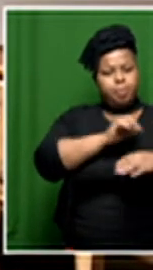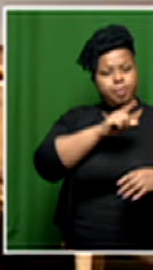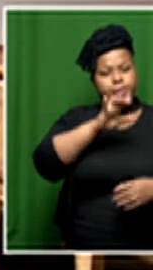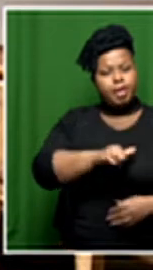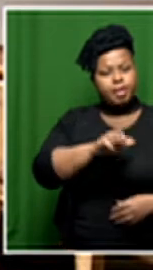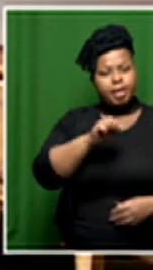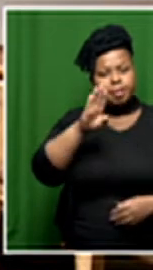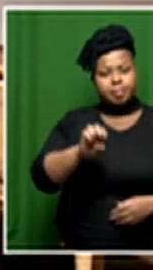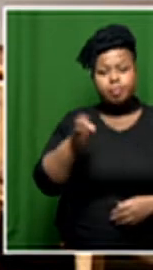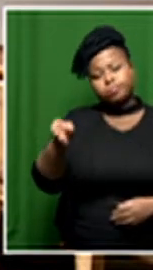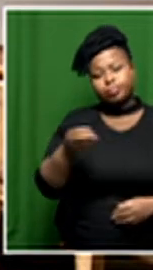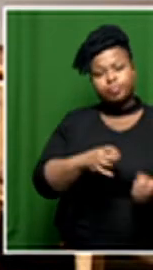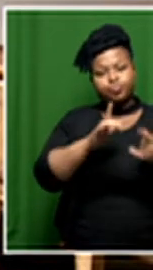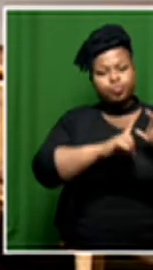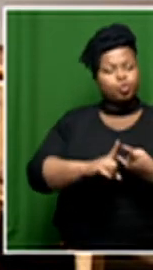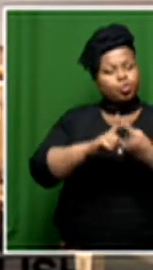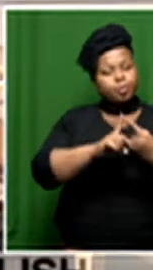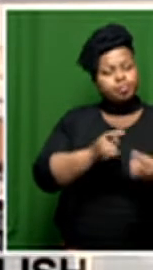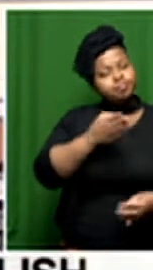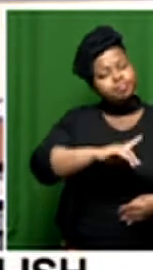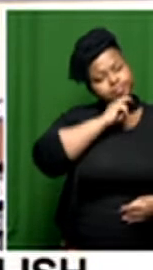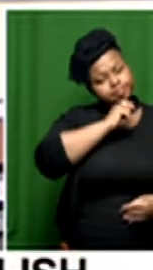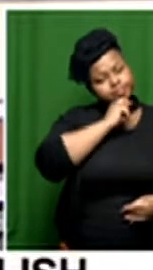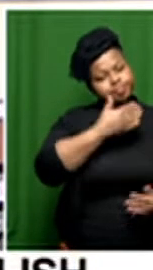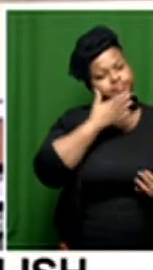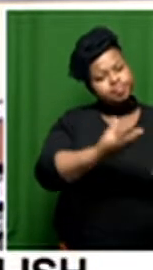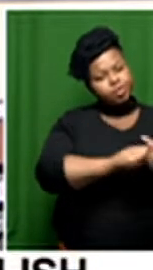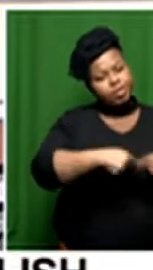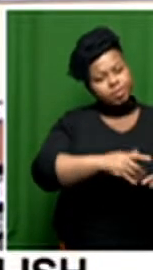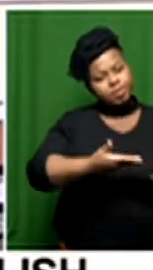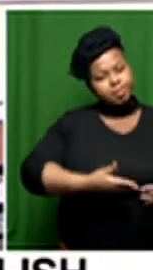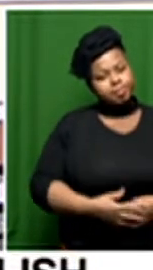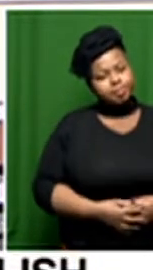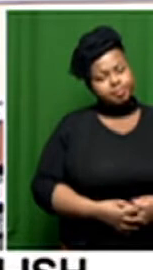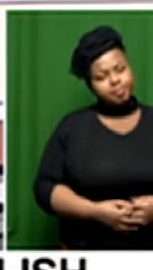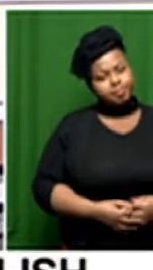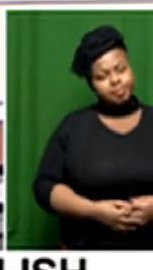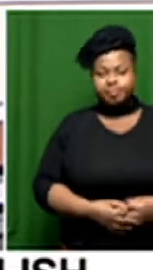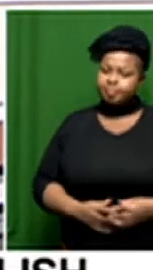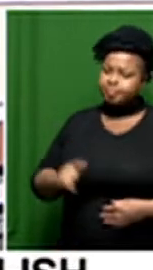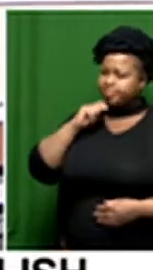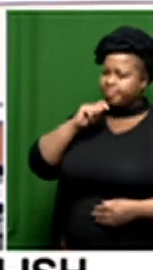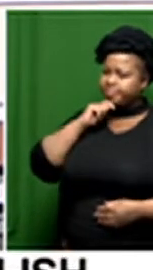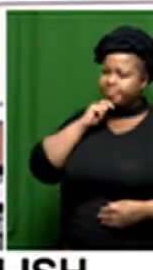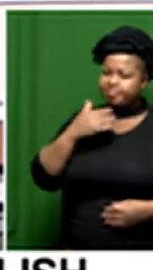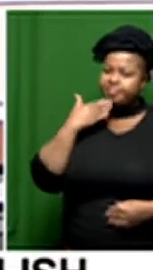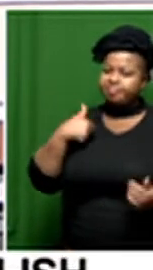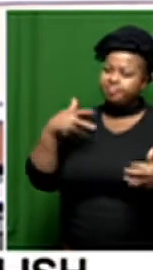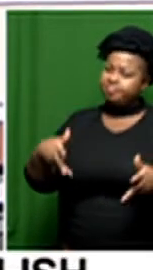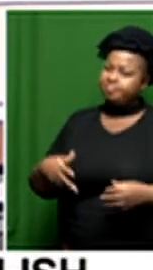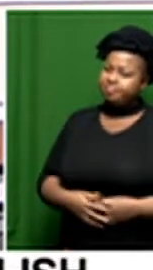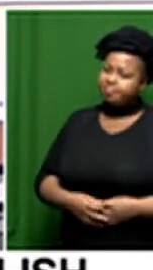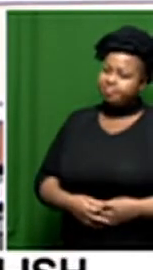joins us now via Zoom. Yay, a very good morning to you. Thank you so much for joining us. Welcome to Morning Live. Morning. Thank you so much for